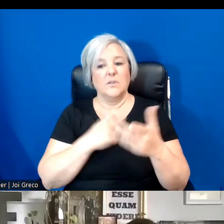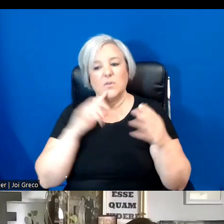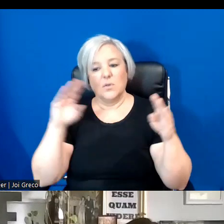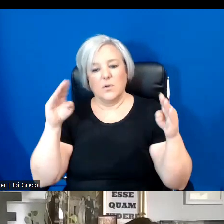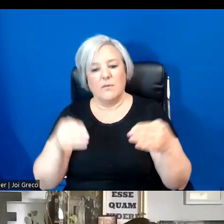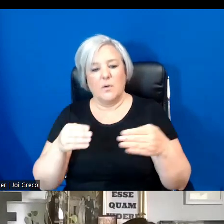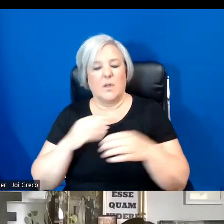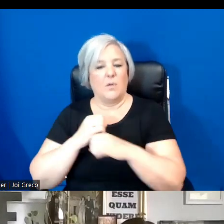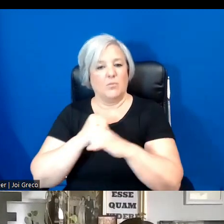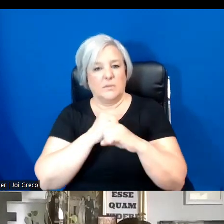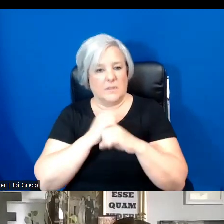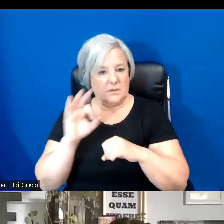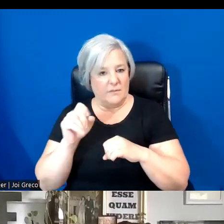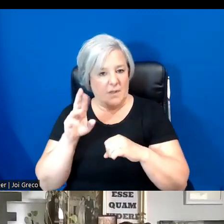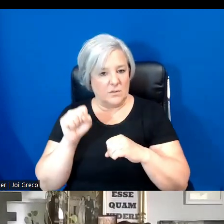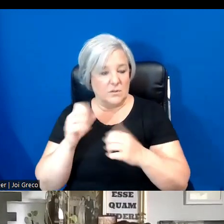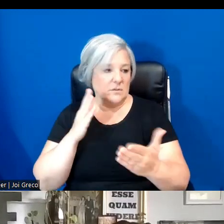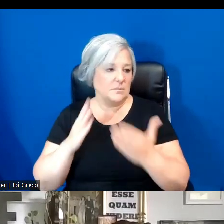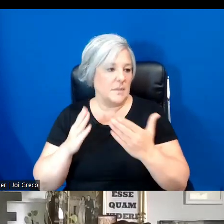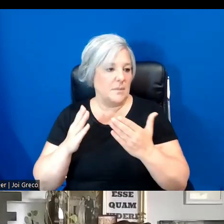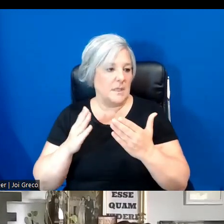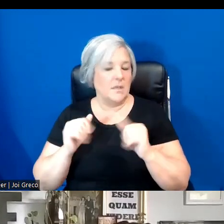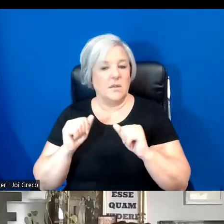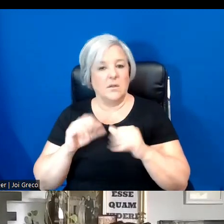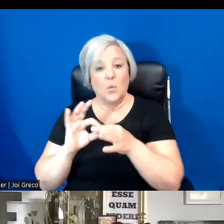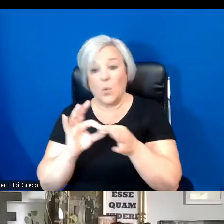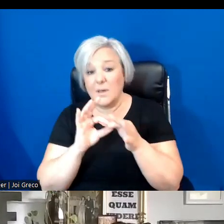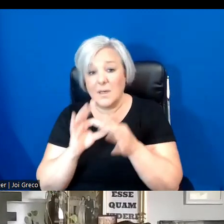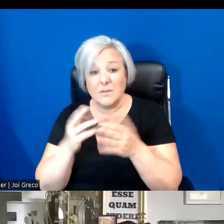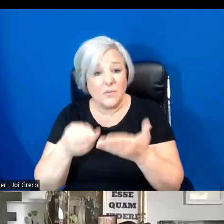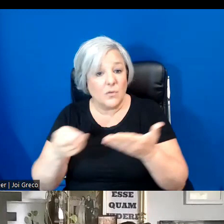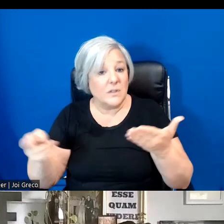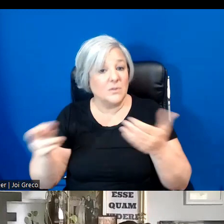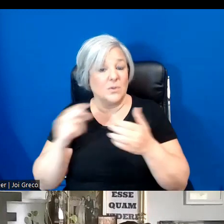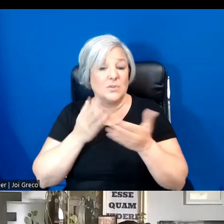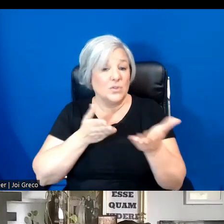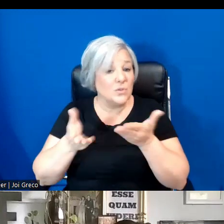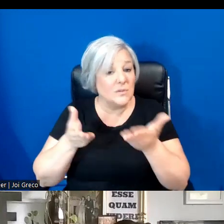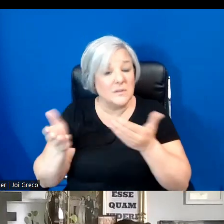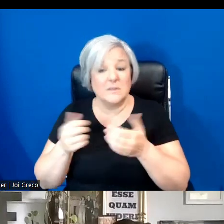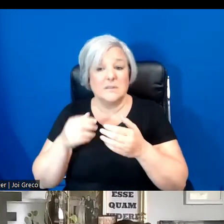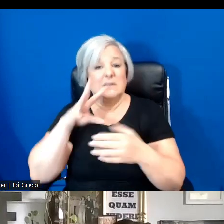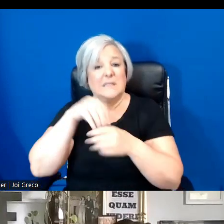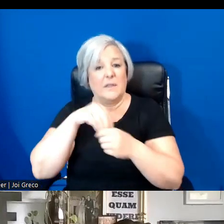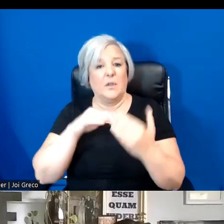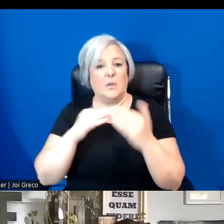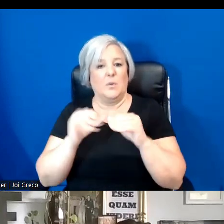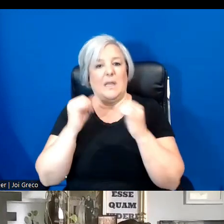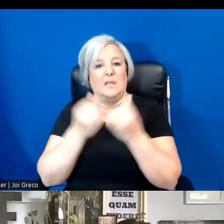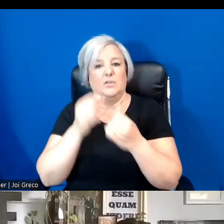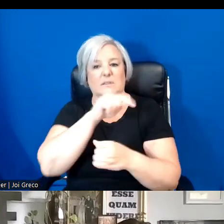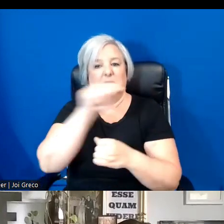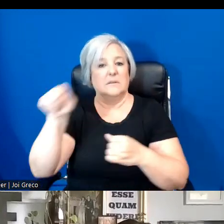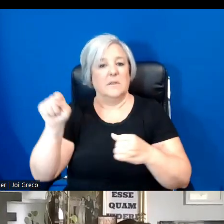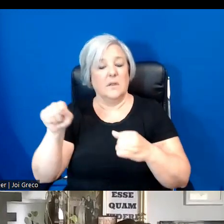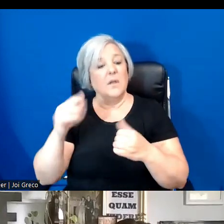on protective factors, maybe such as coordination of resources and services among community agencies. Knowing that